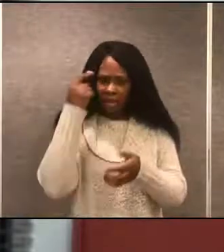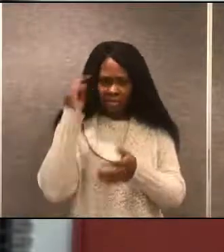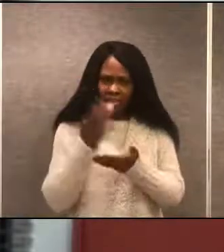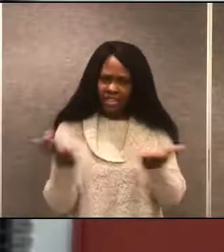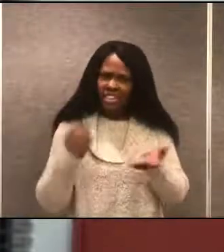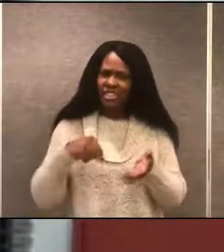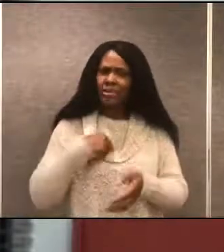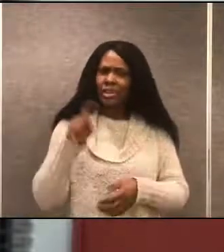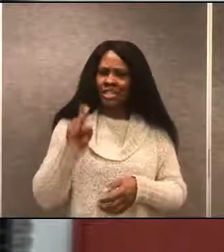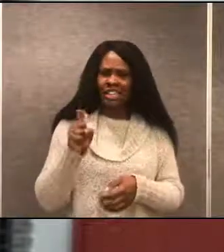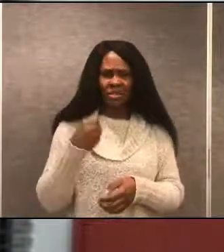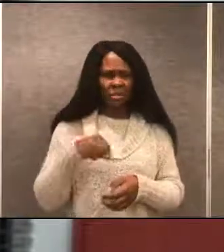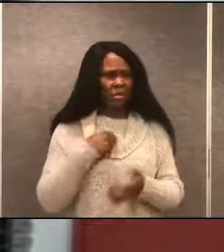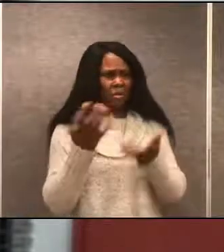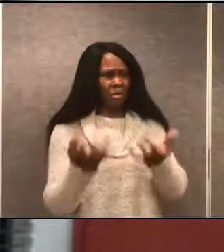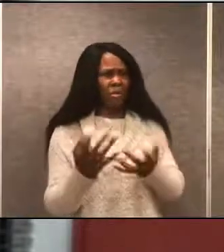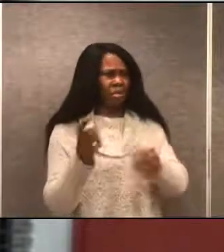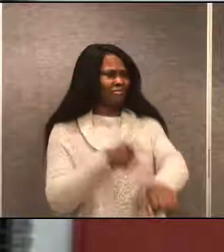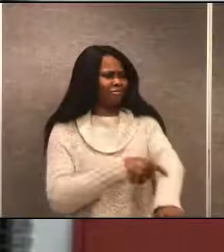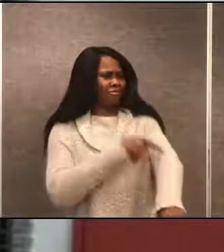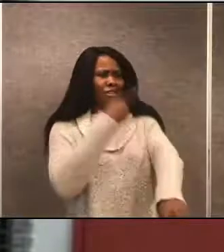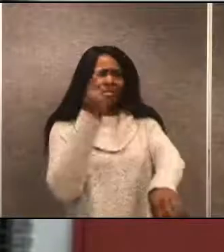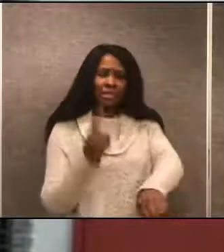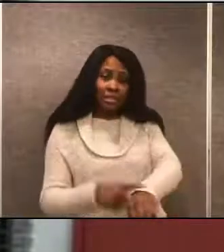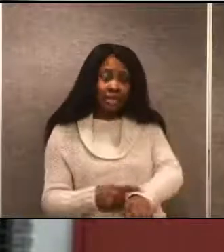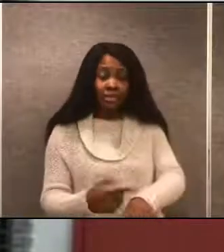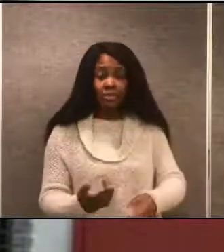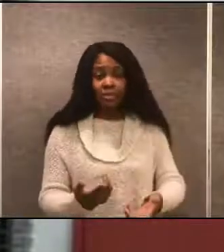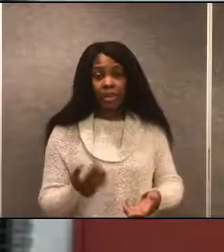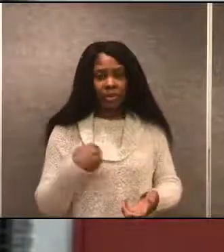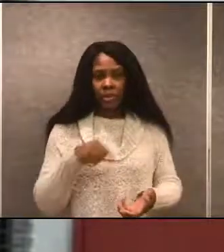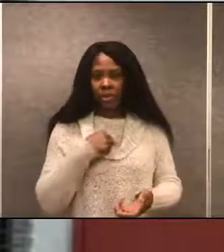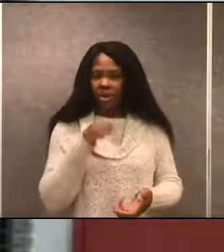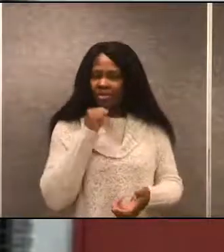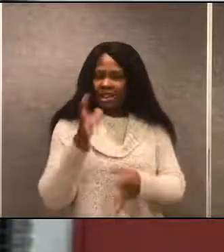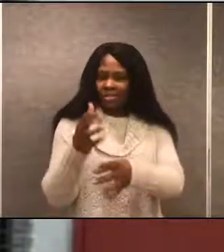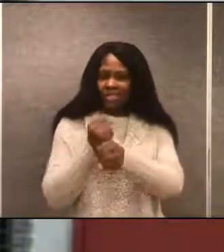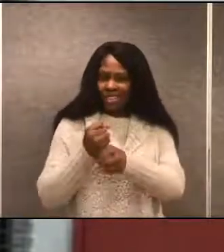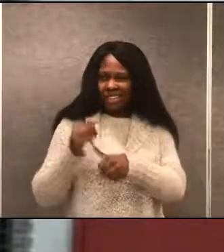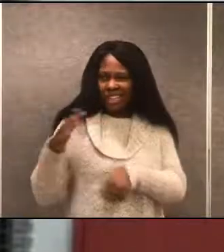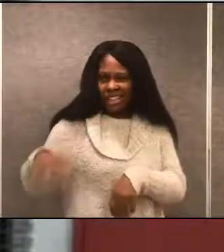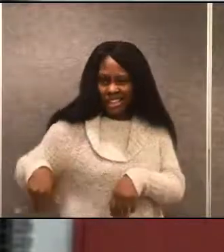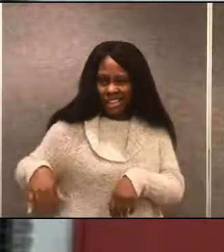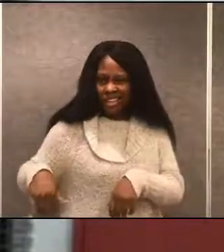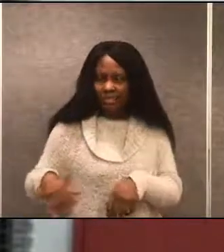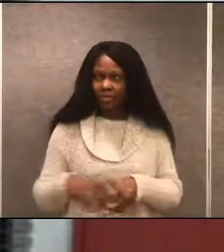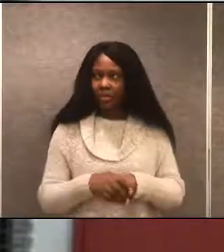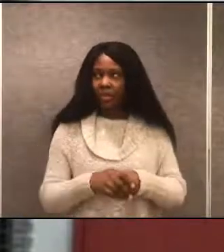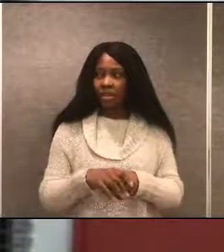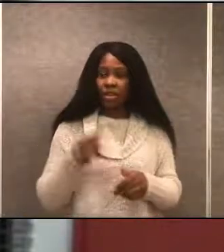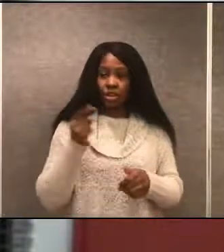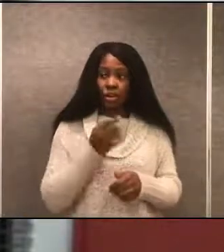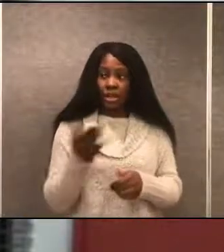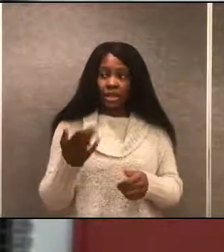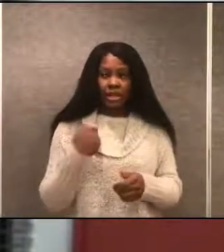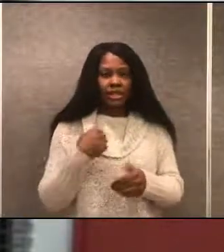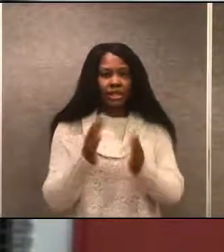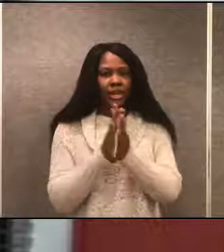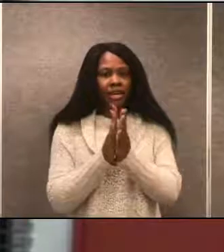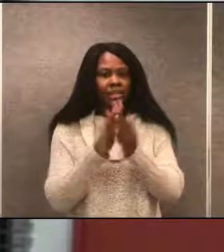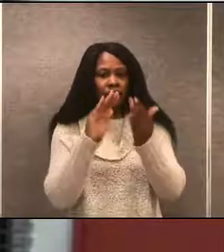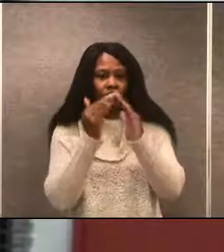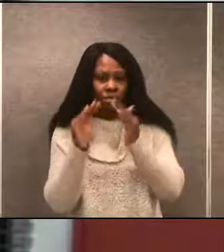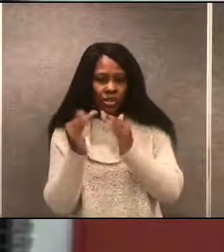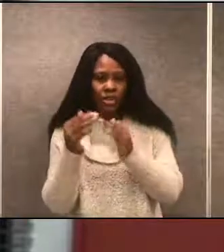that we've had things on order since May and having things come into place. So one of the things that I do ask the community, right,